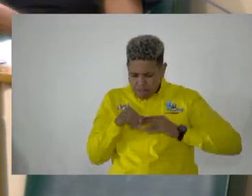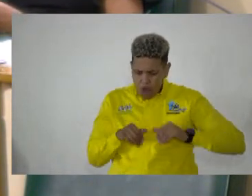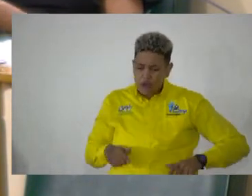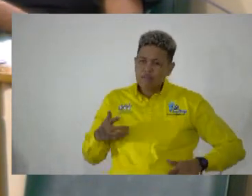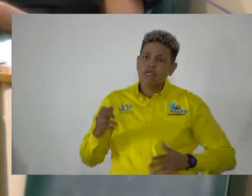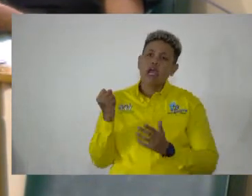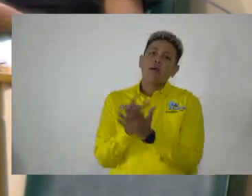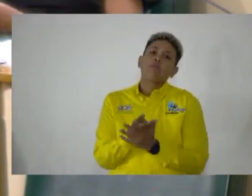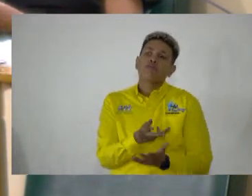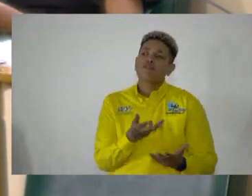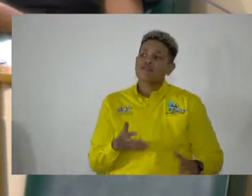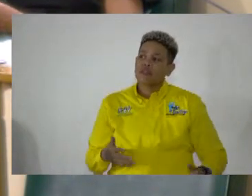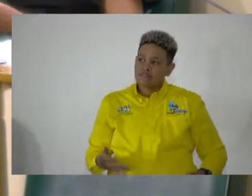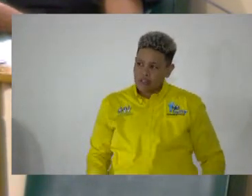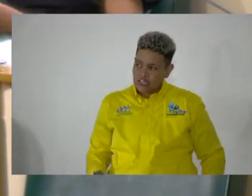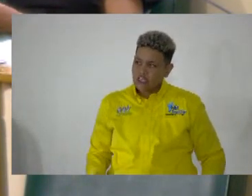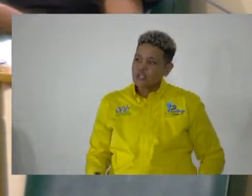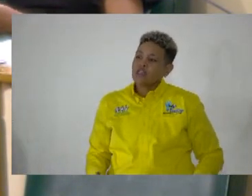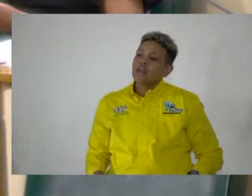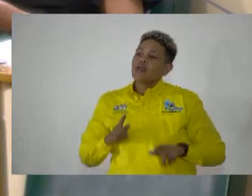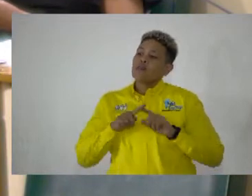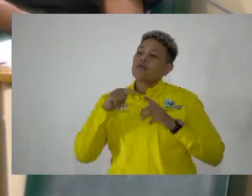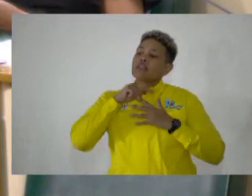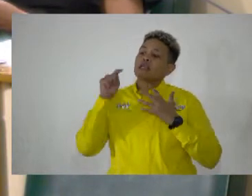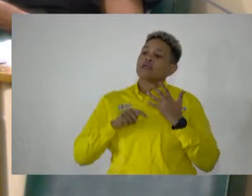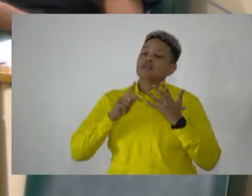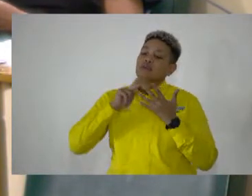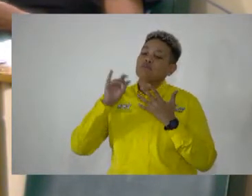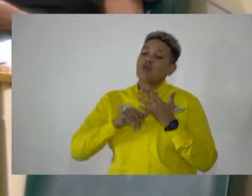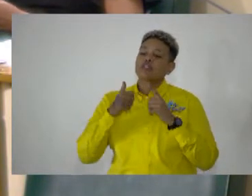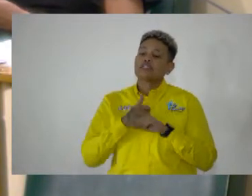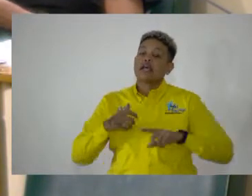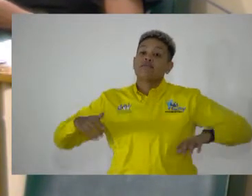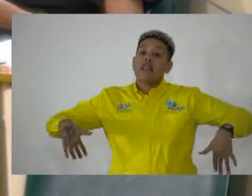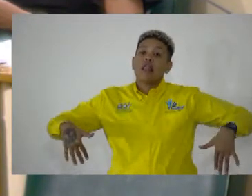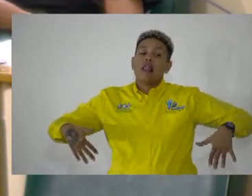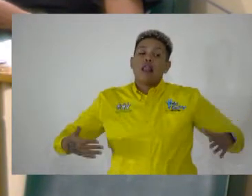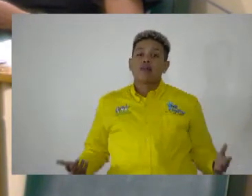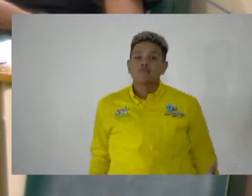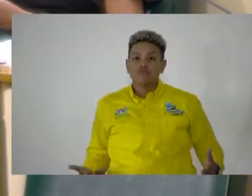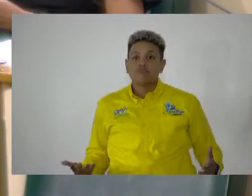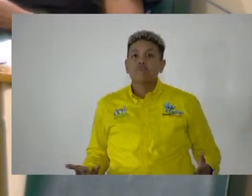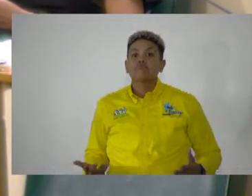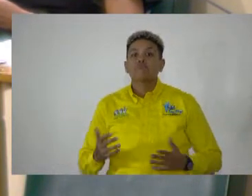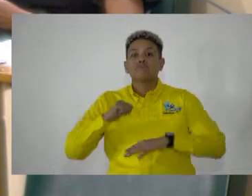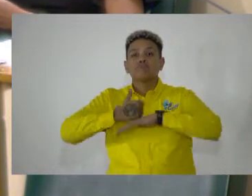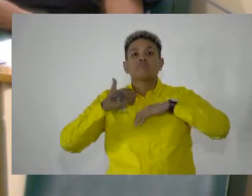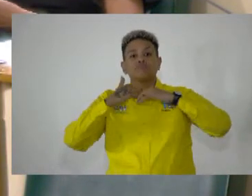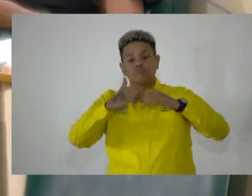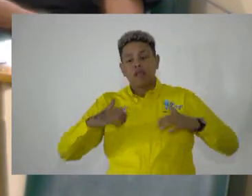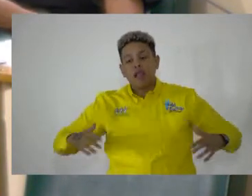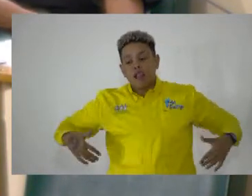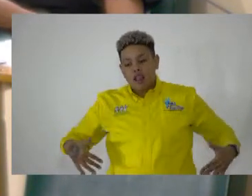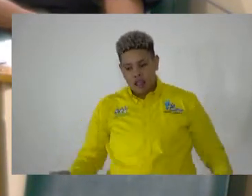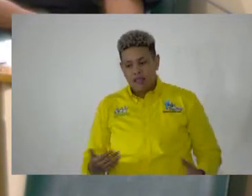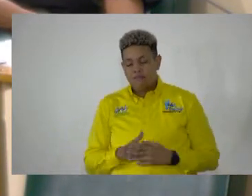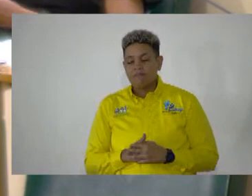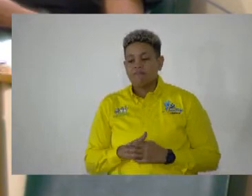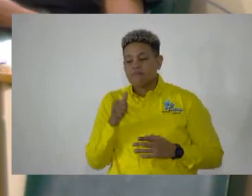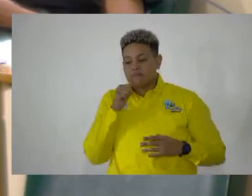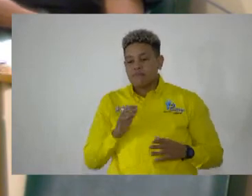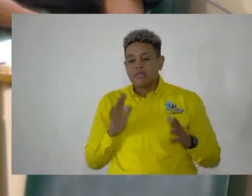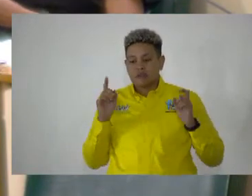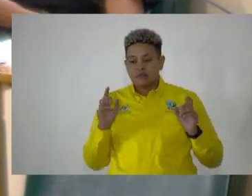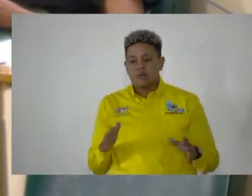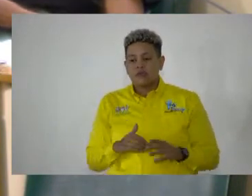been approved for, but these projects have not yet been implemented. Madam